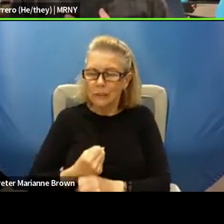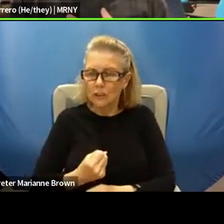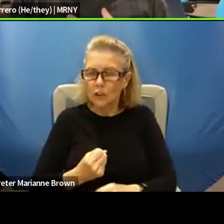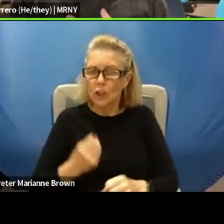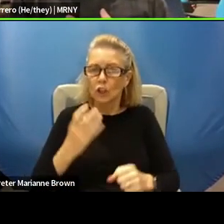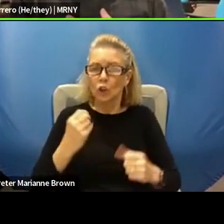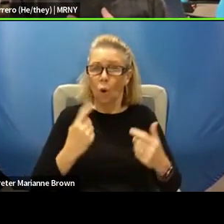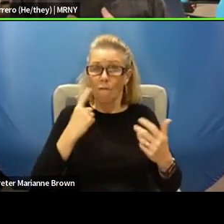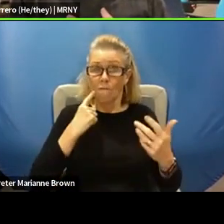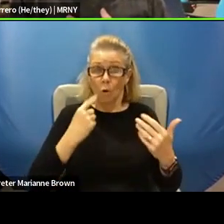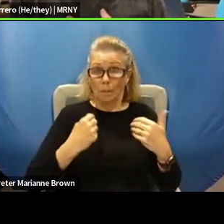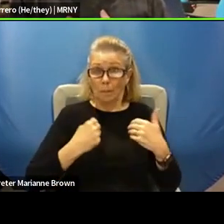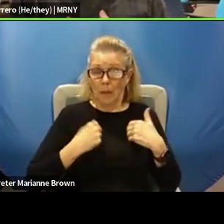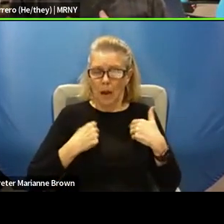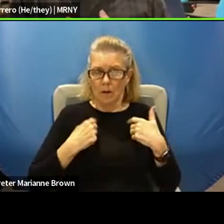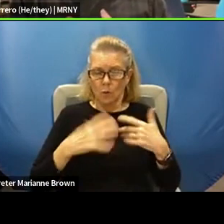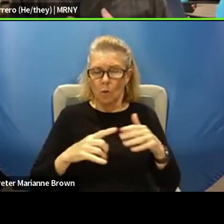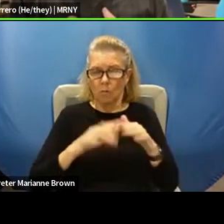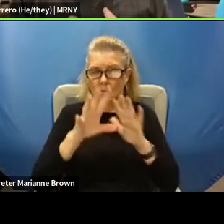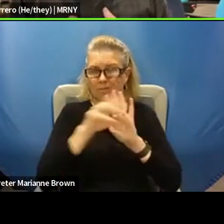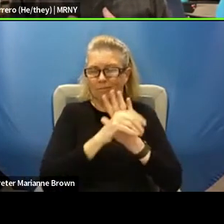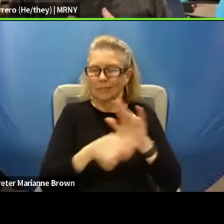to not replicate those same conditions.